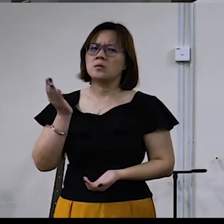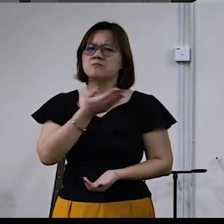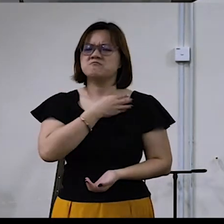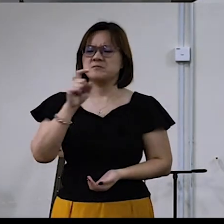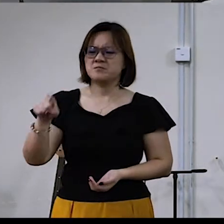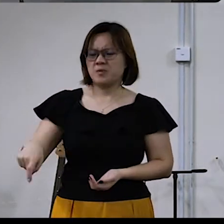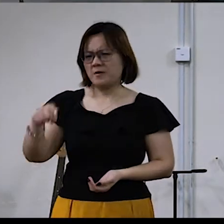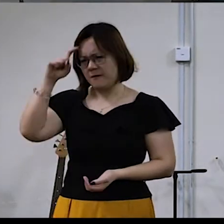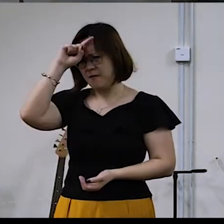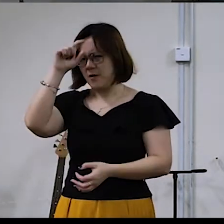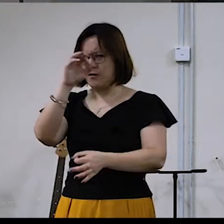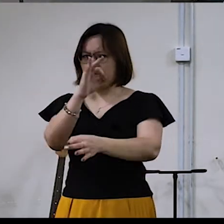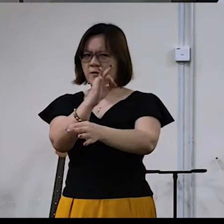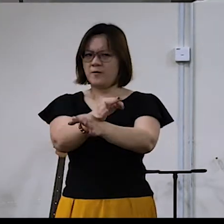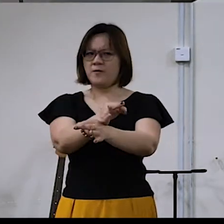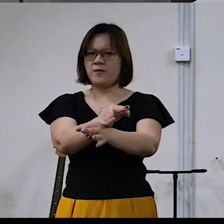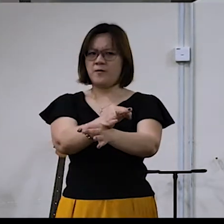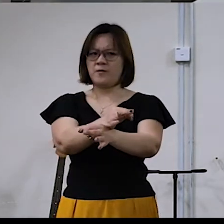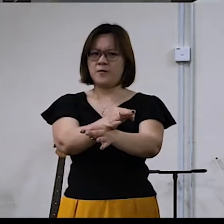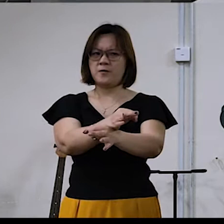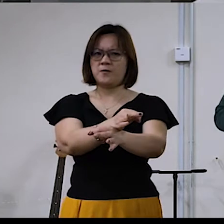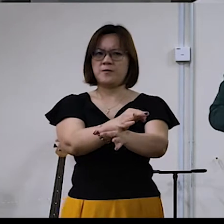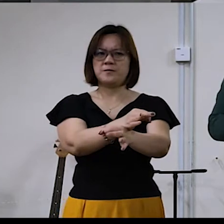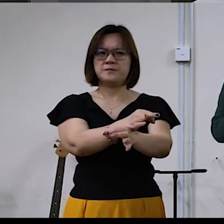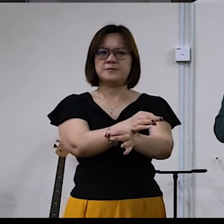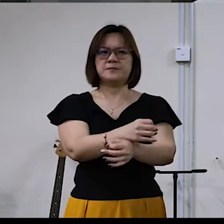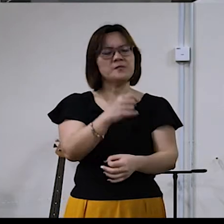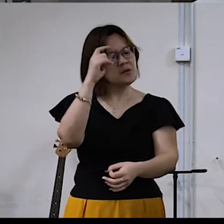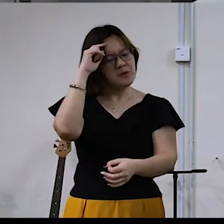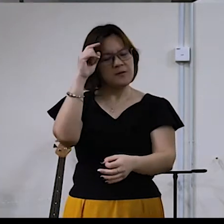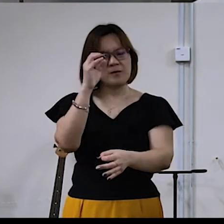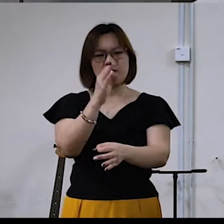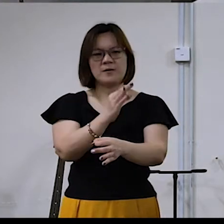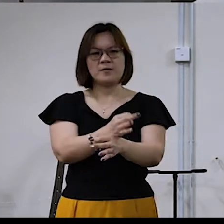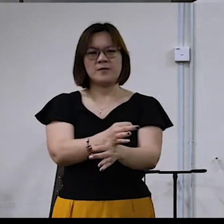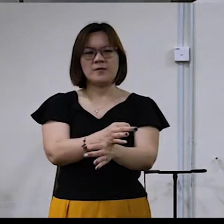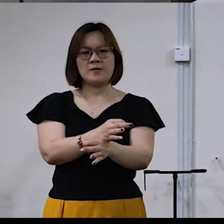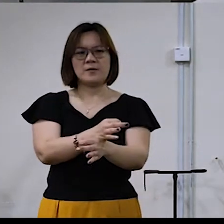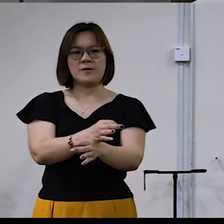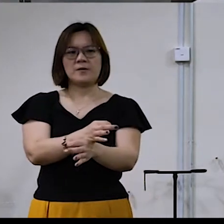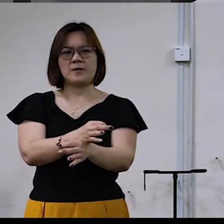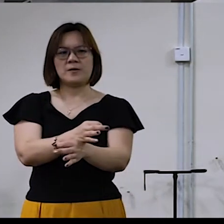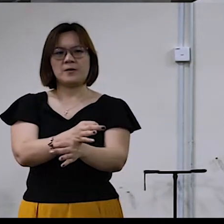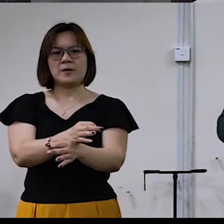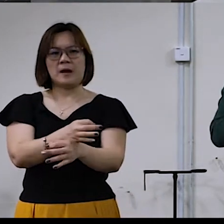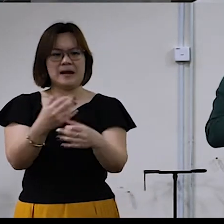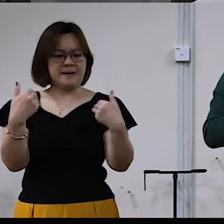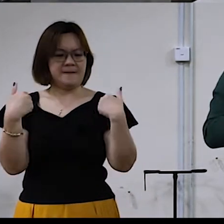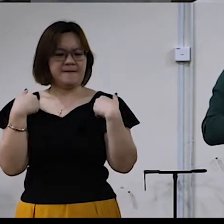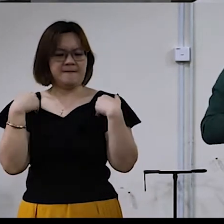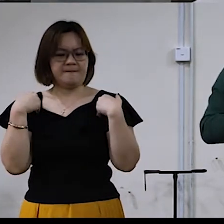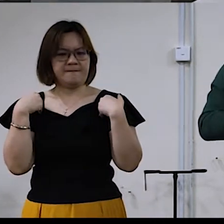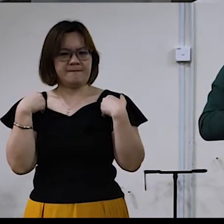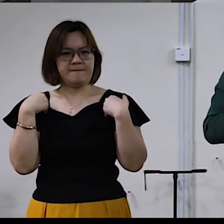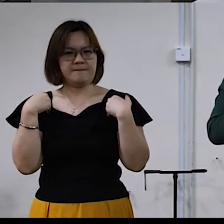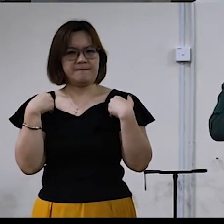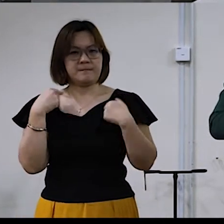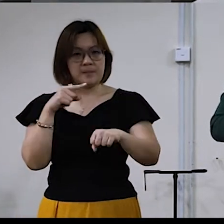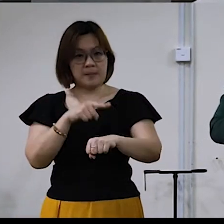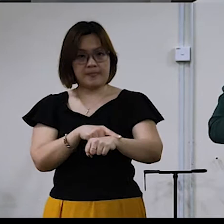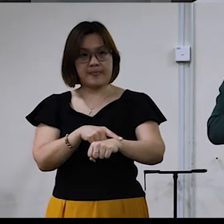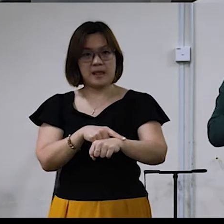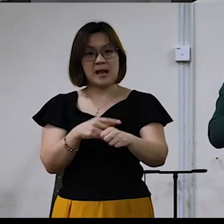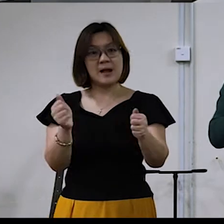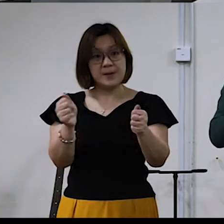today. And I didn't spend time with God so that I can get a message to preach to you. I spend time with God because I'm smart. Smart people will spend time